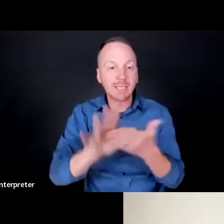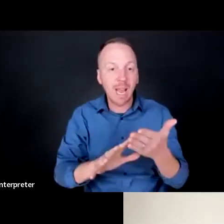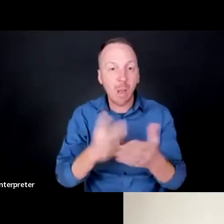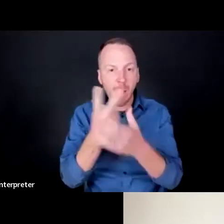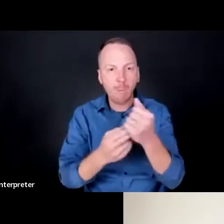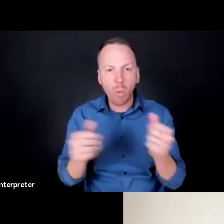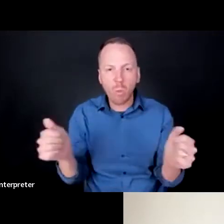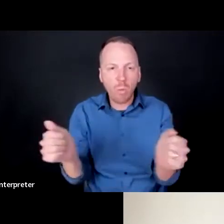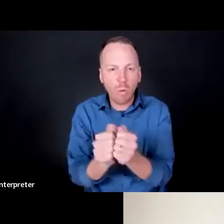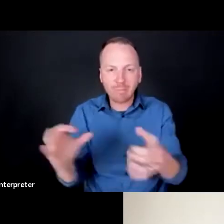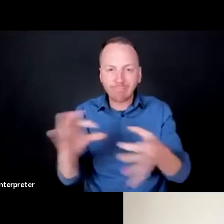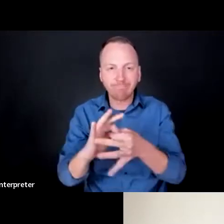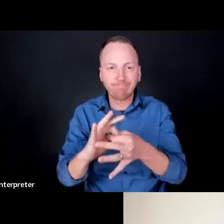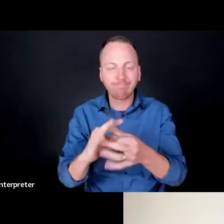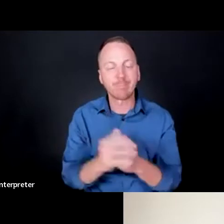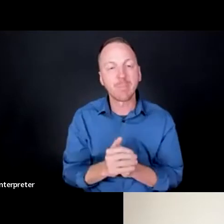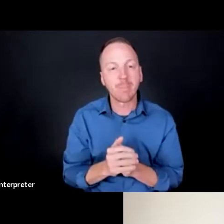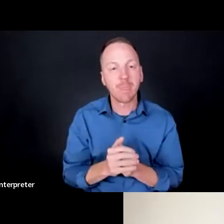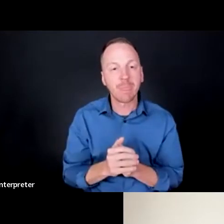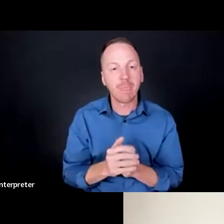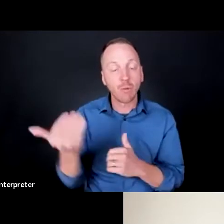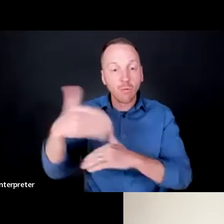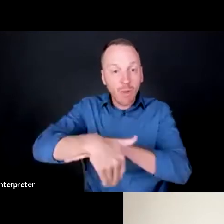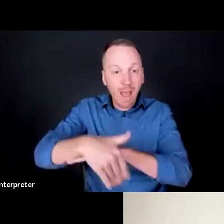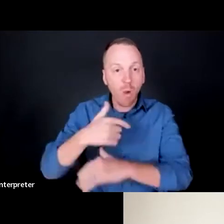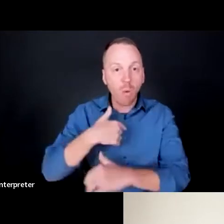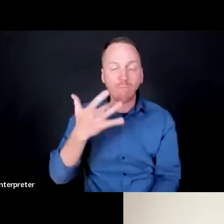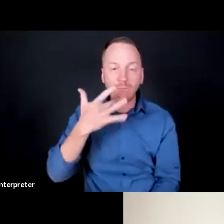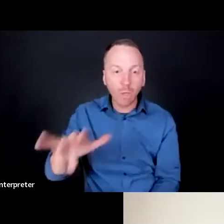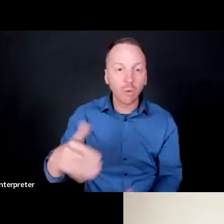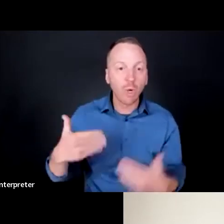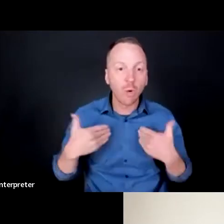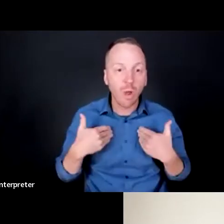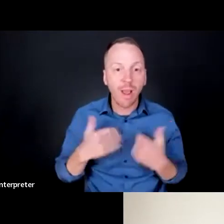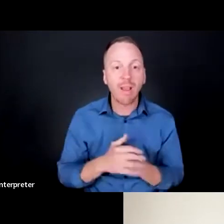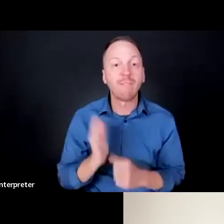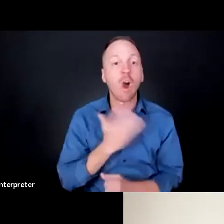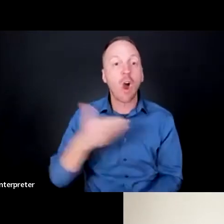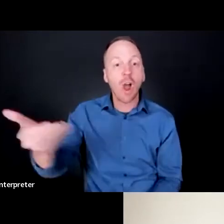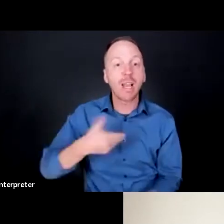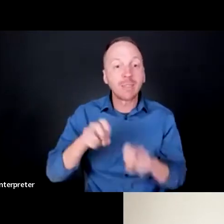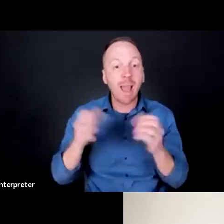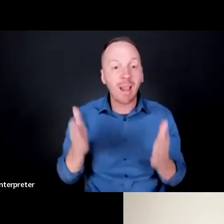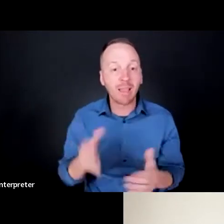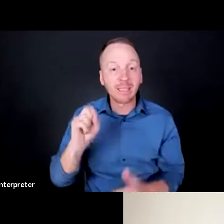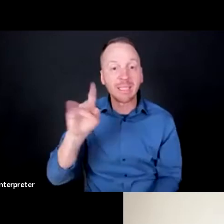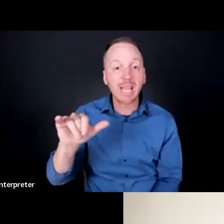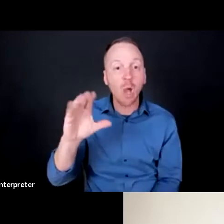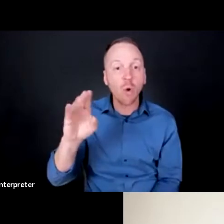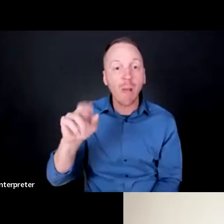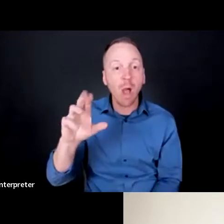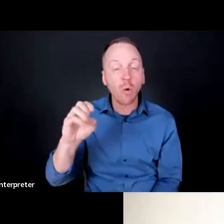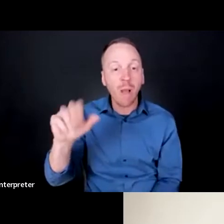so closely interlinked. Tonight, we're so fortunate to have our guest panelists, Sky